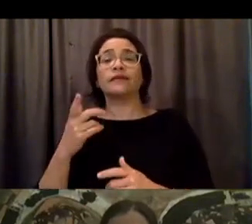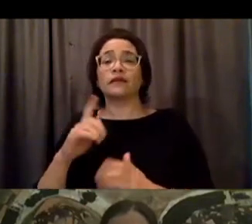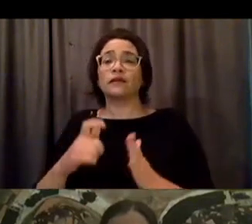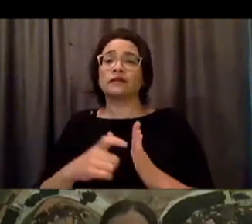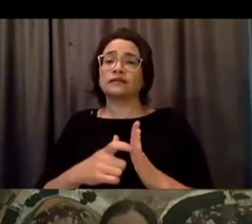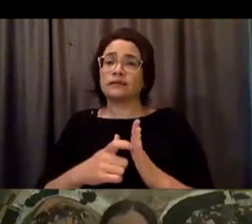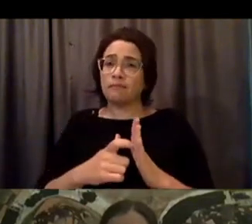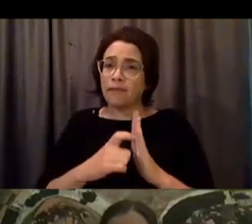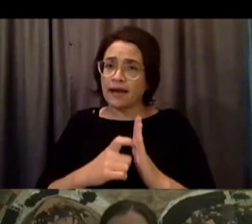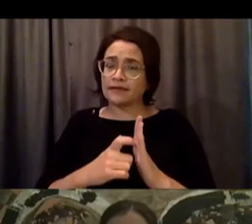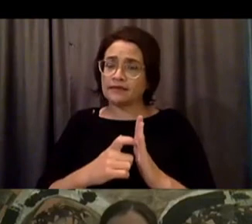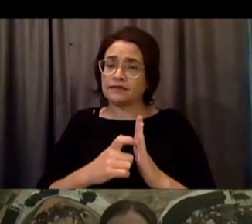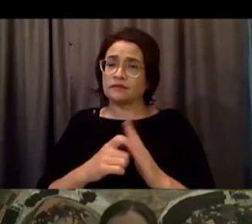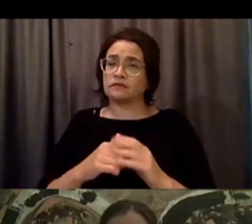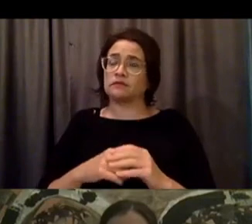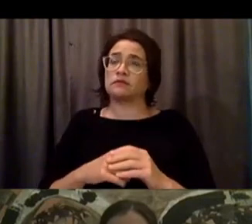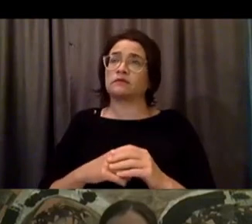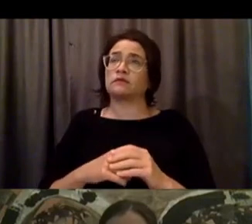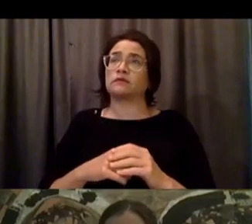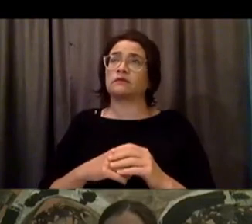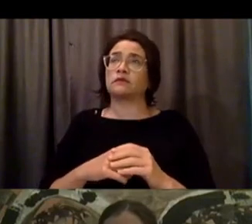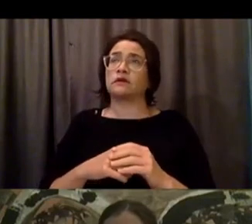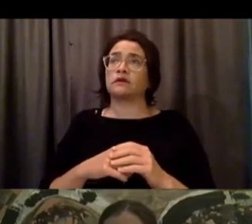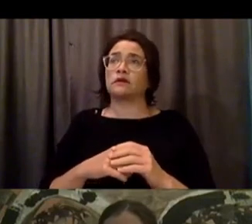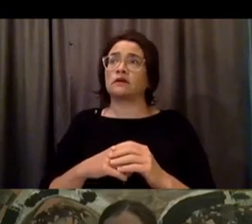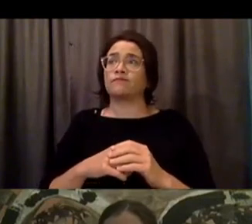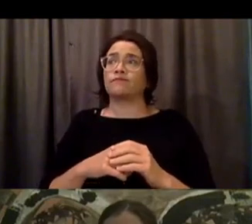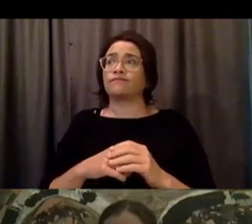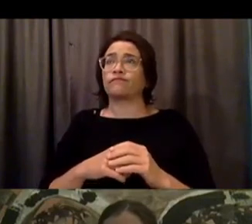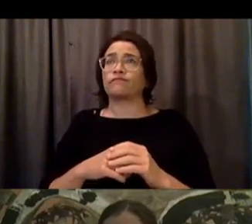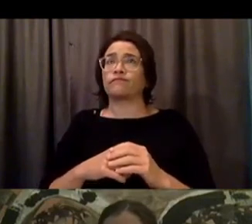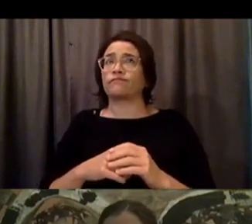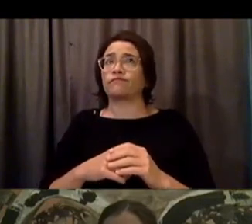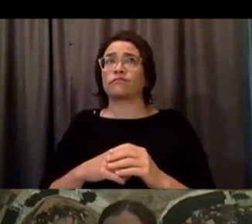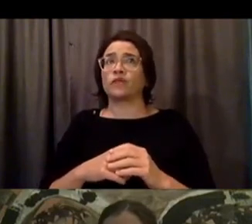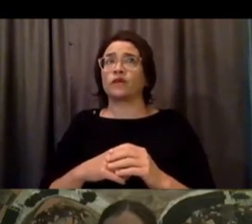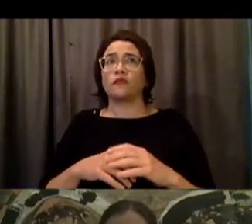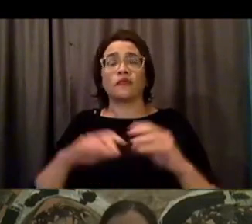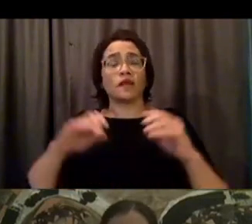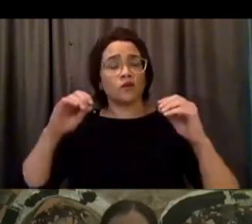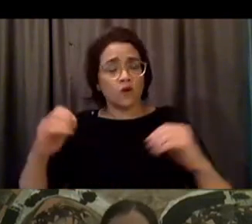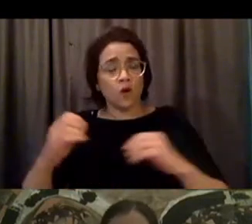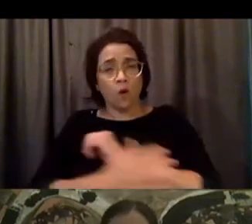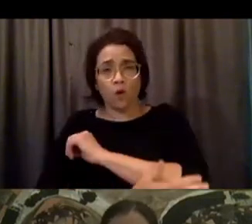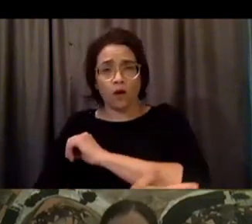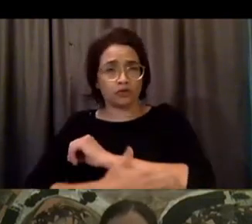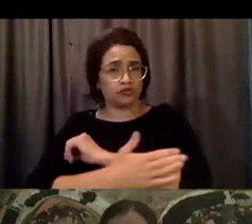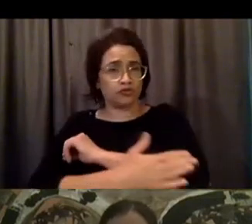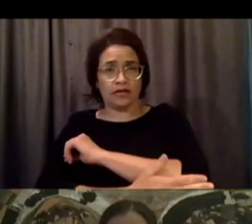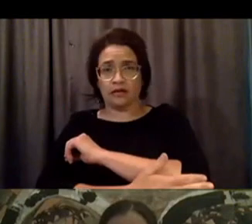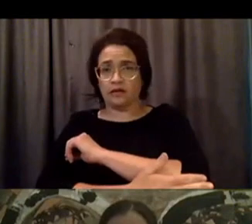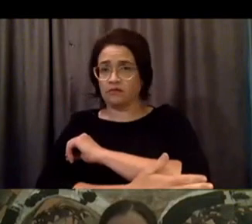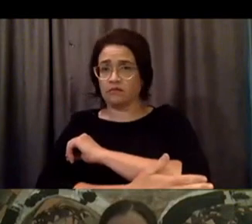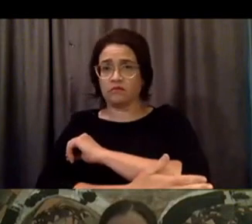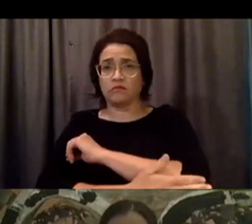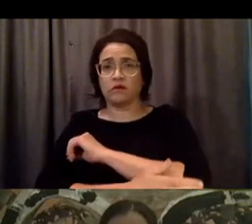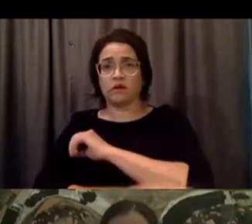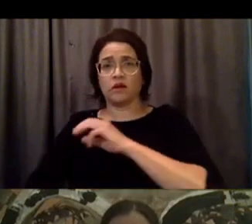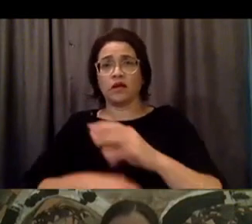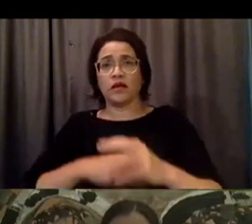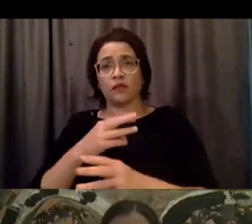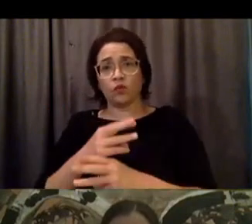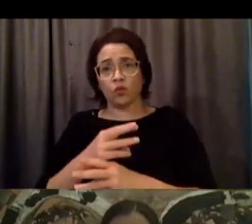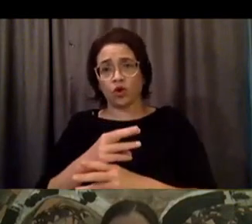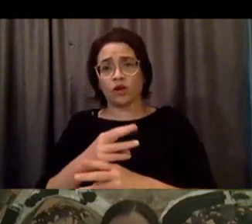country in the world, um, was, um, accepting, uh, Crimea as a Russian territory.